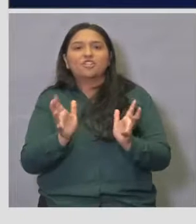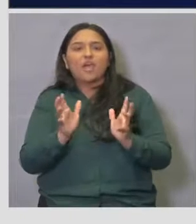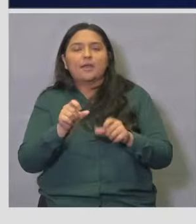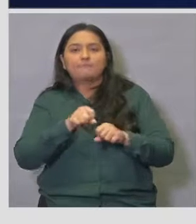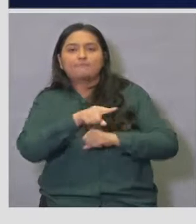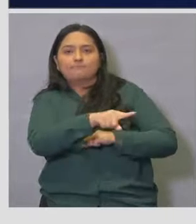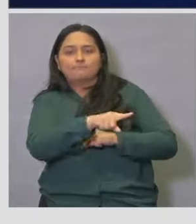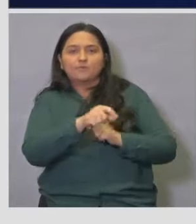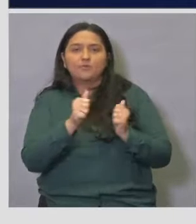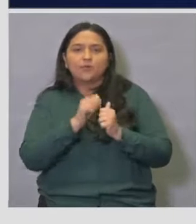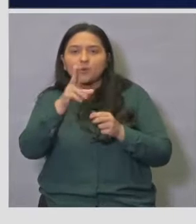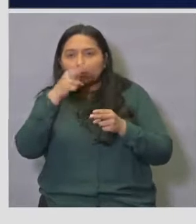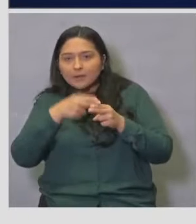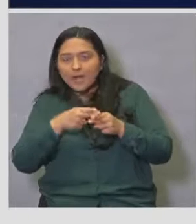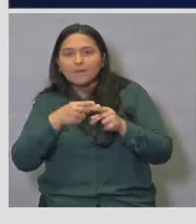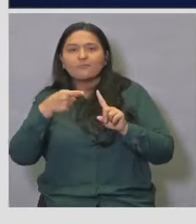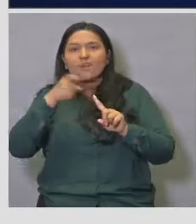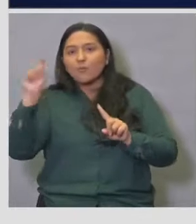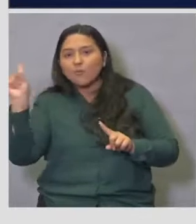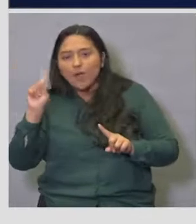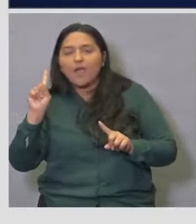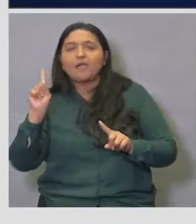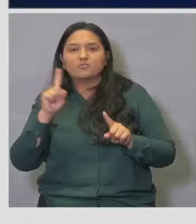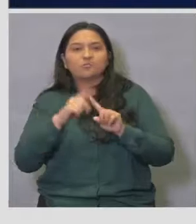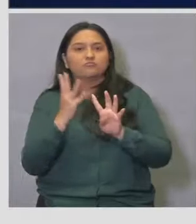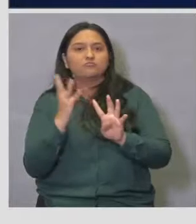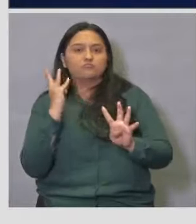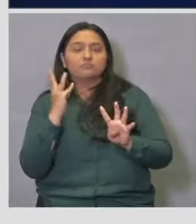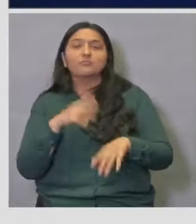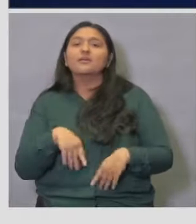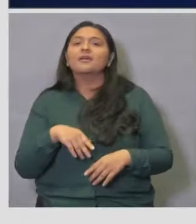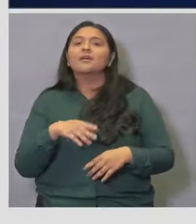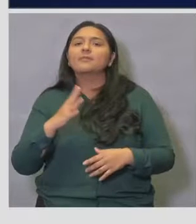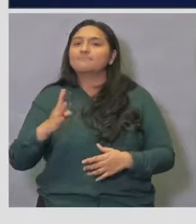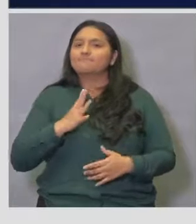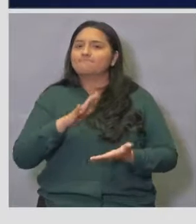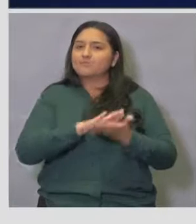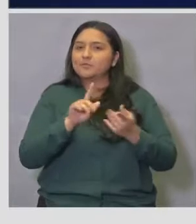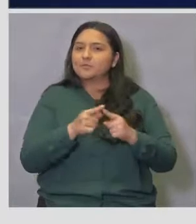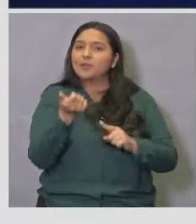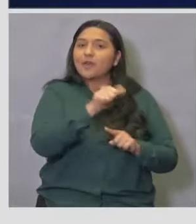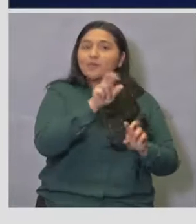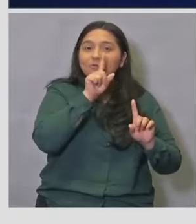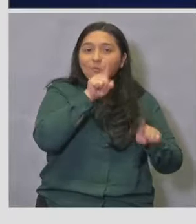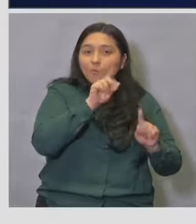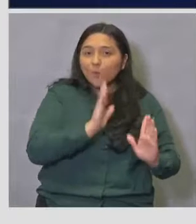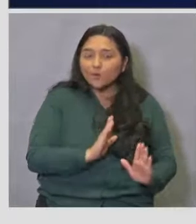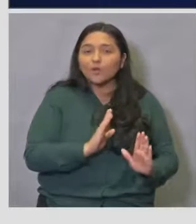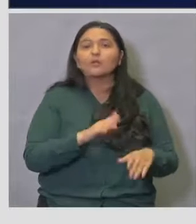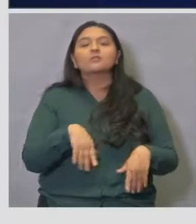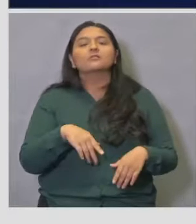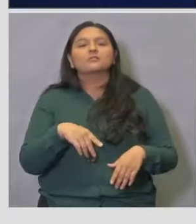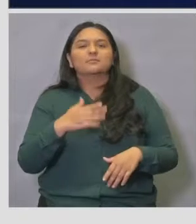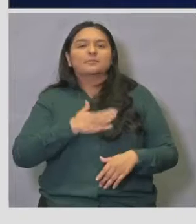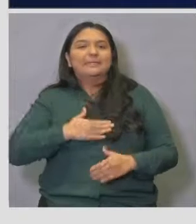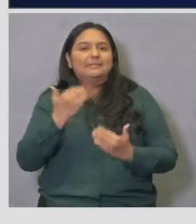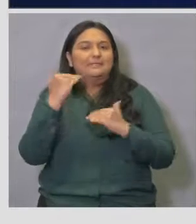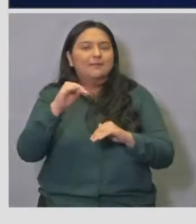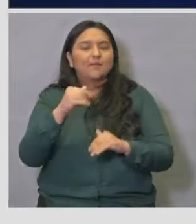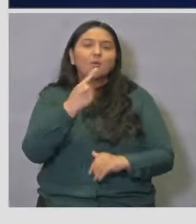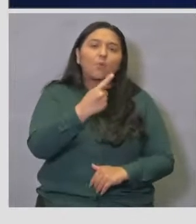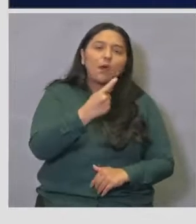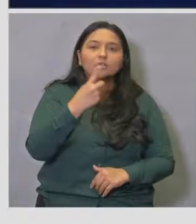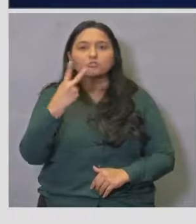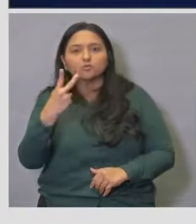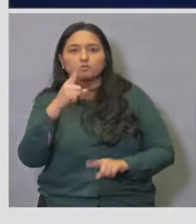be placed in queue. As a courtesy to other reporters and to allow for ample time for questions, we ask that you please limit yourself to 1 to